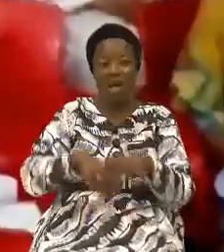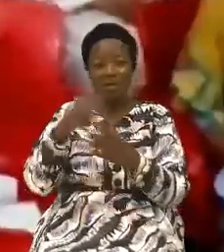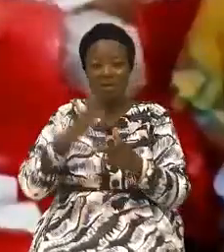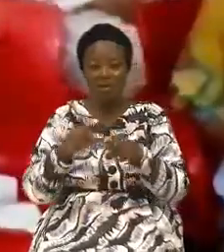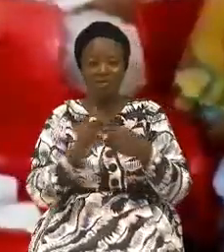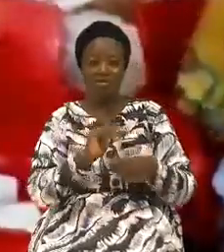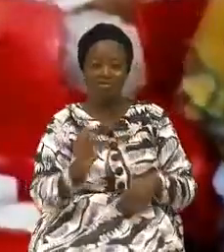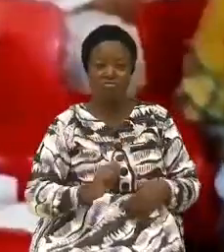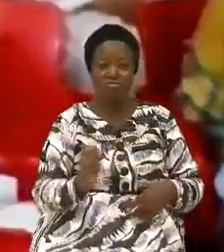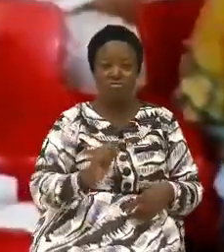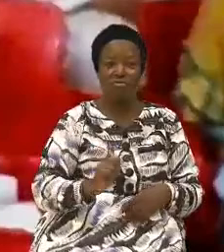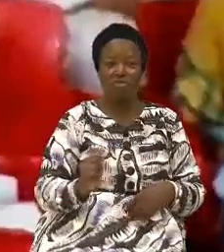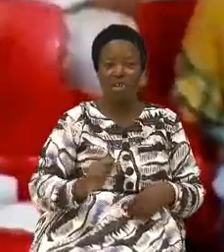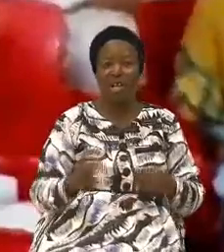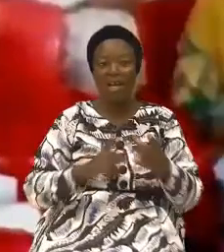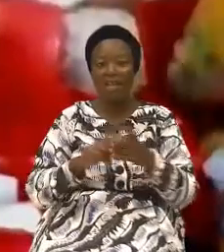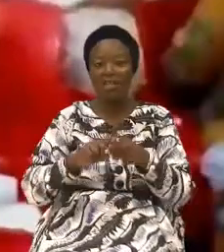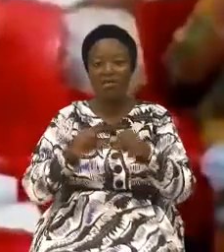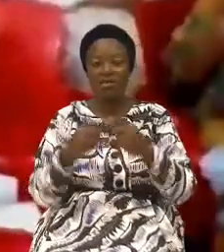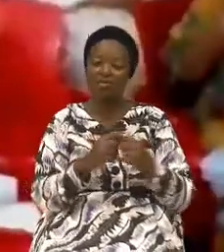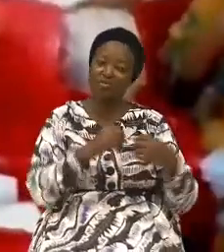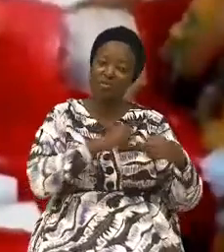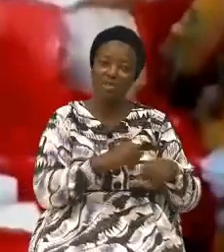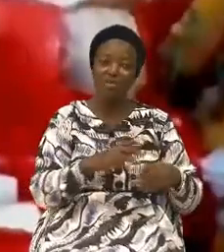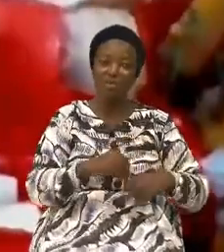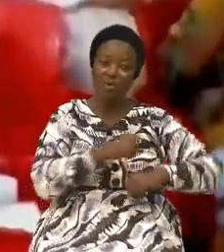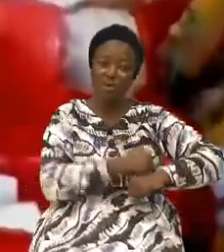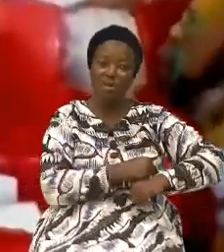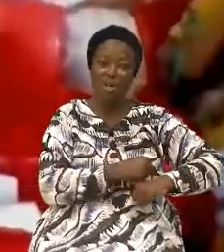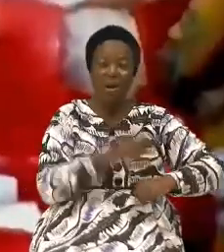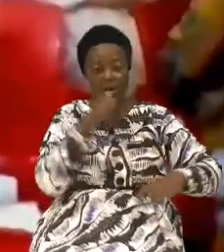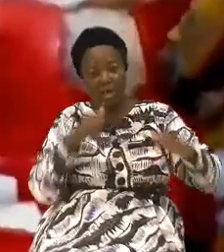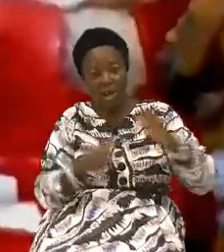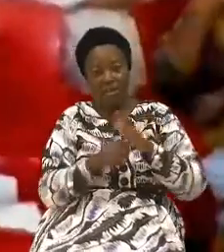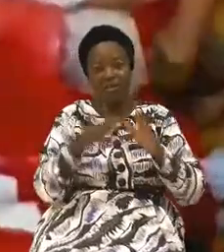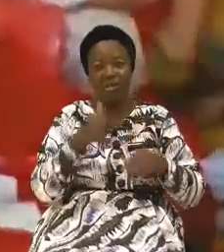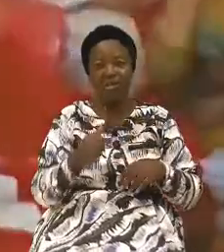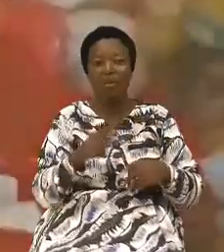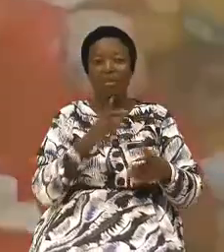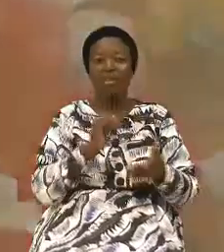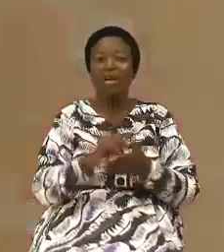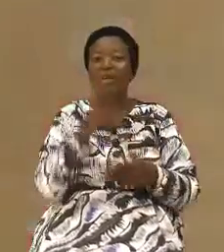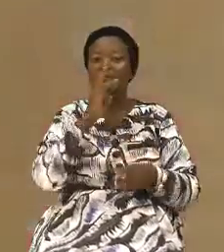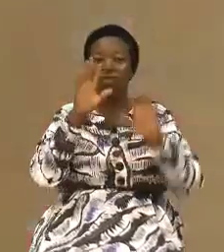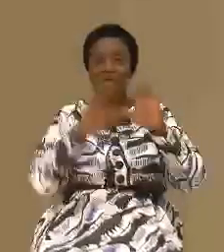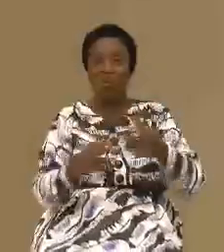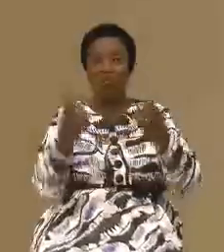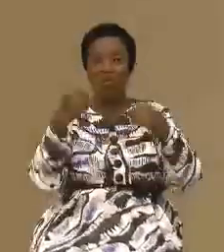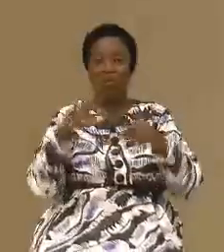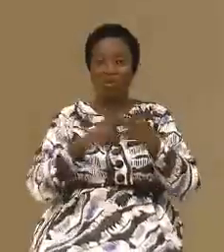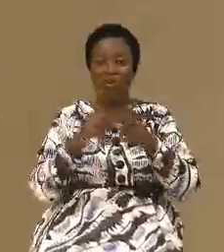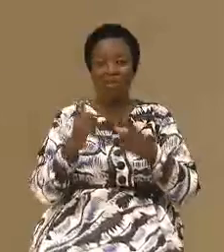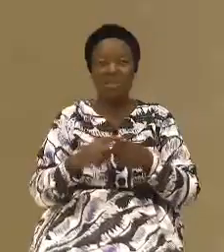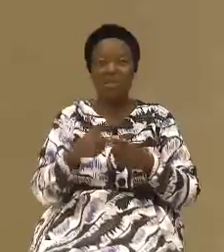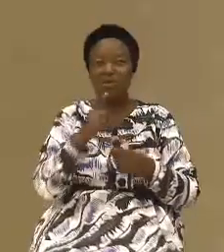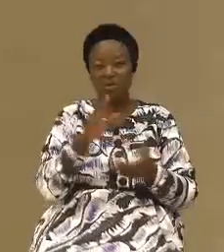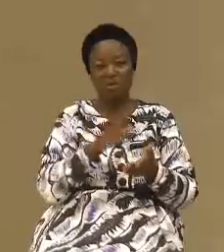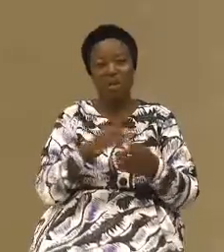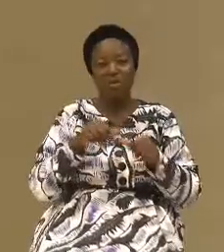run for a shelter, the outpouring will come, you remain dry. But if you stay there tonight,